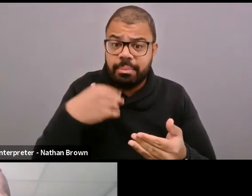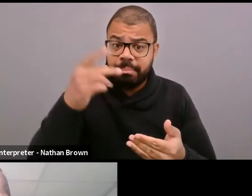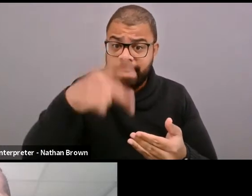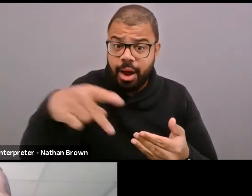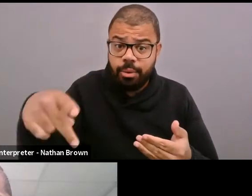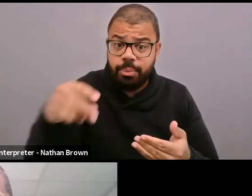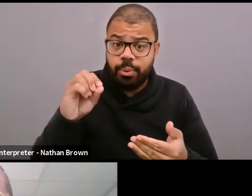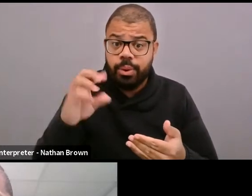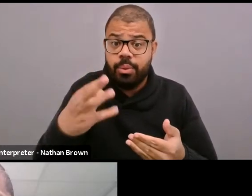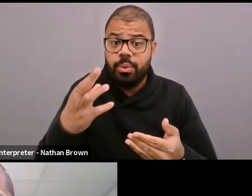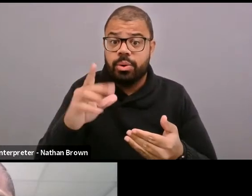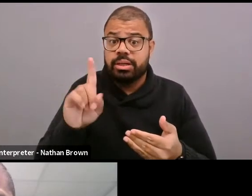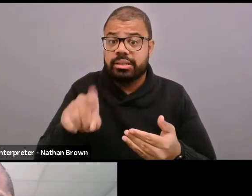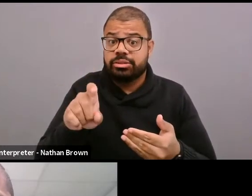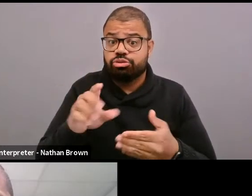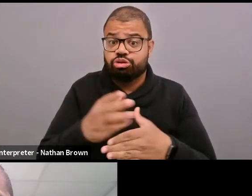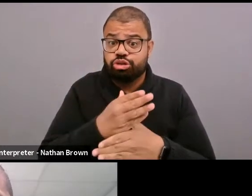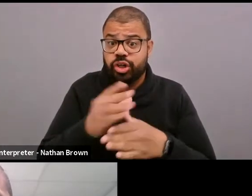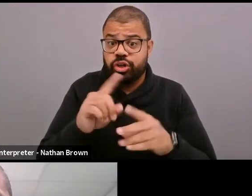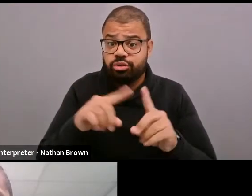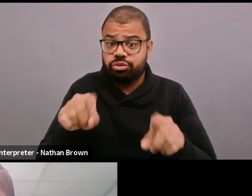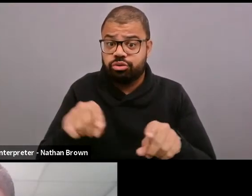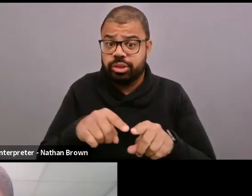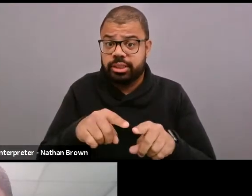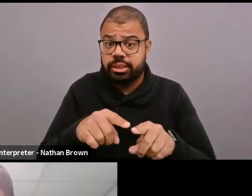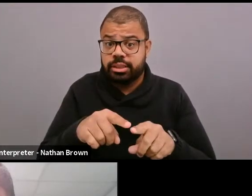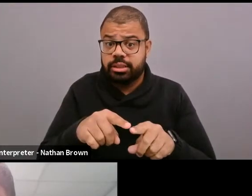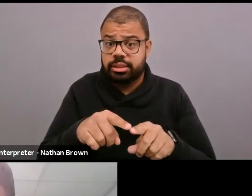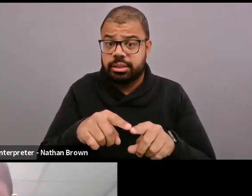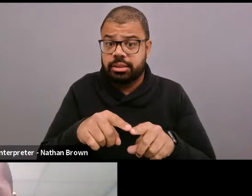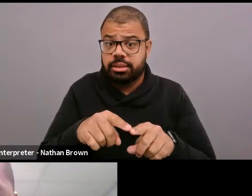want to, do you need to share your screen for anything?